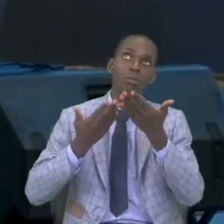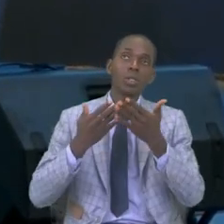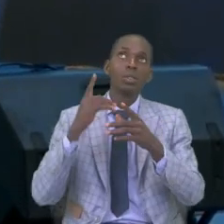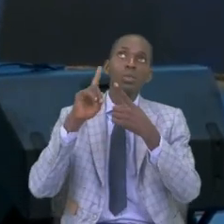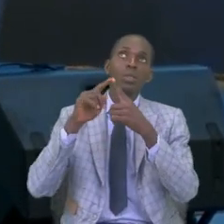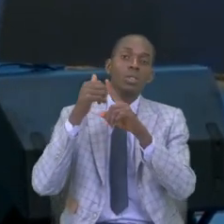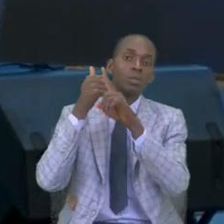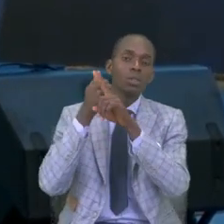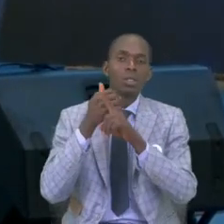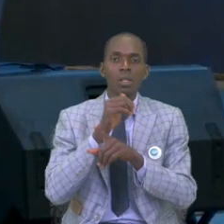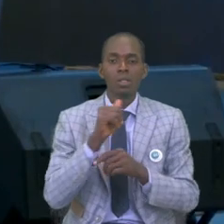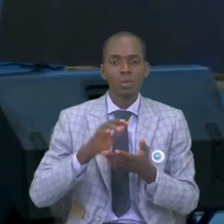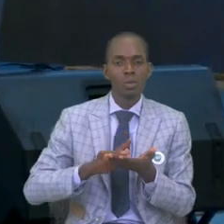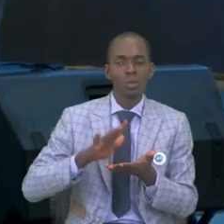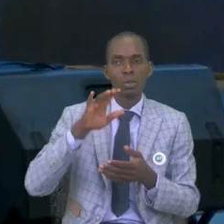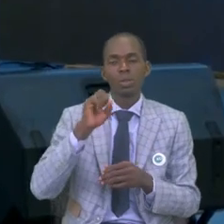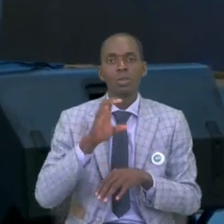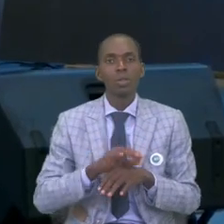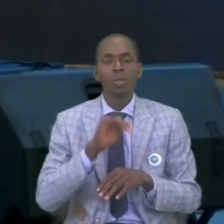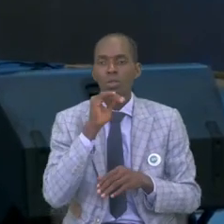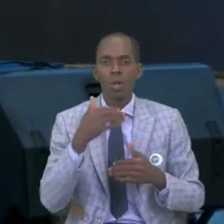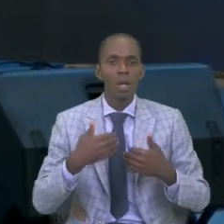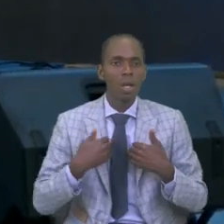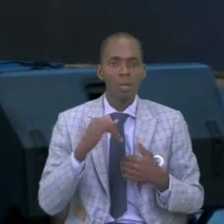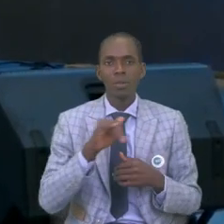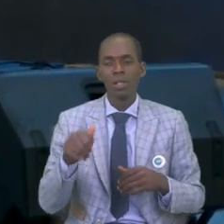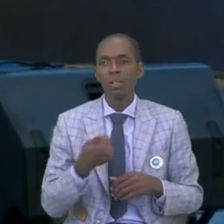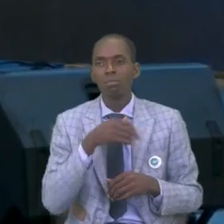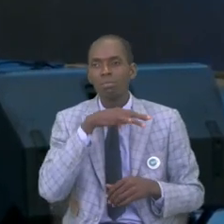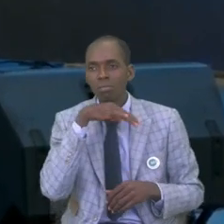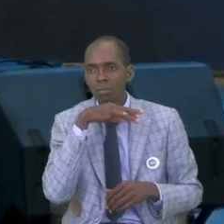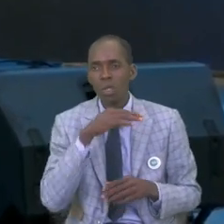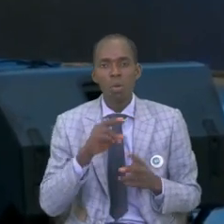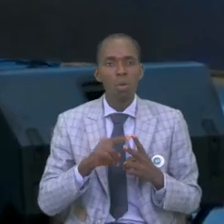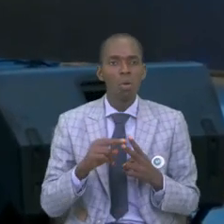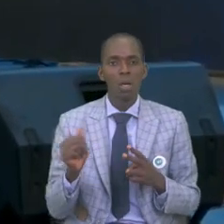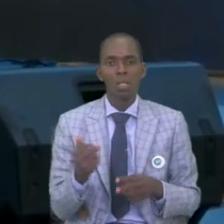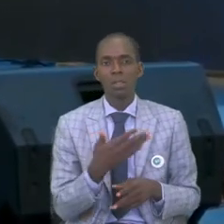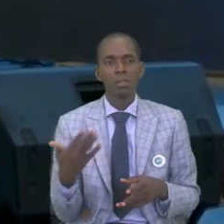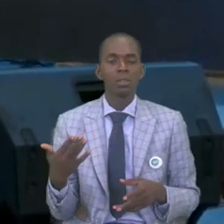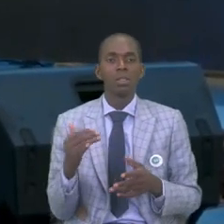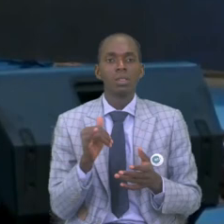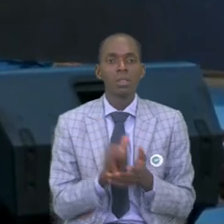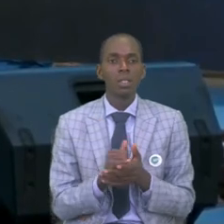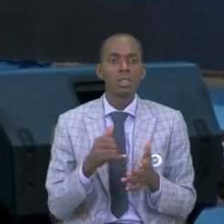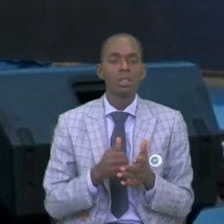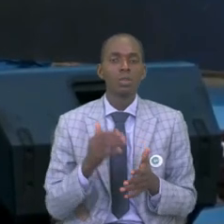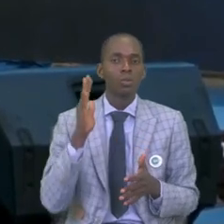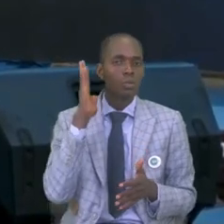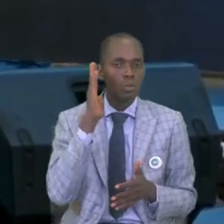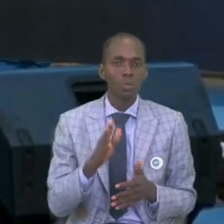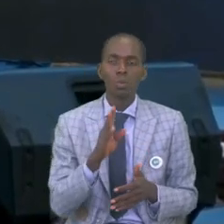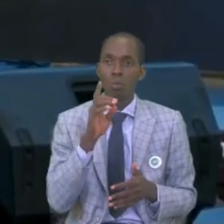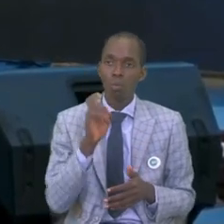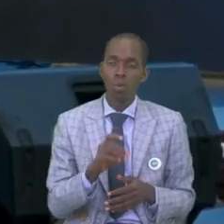a glorious church, not having spot or wrinkle or any such thing, but that it should be holy